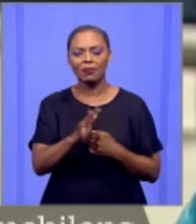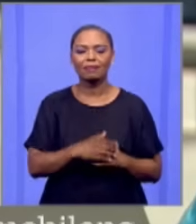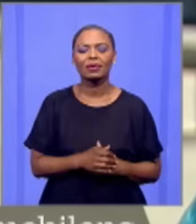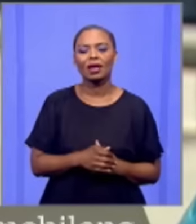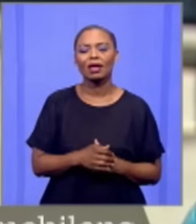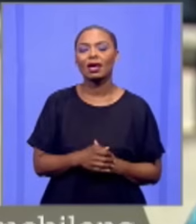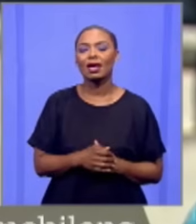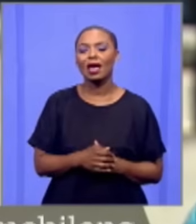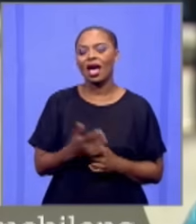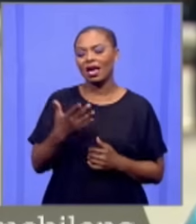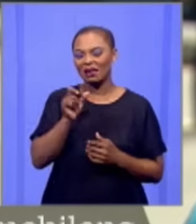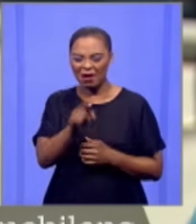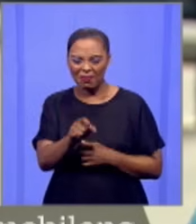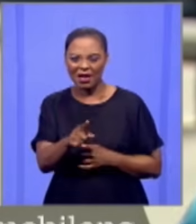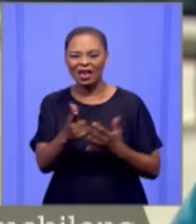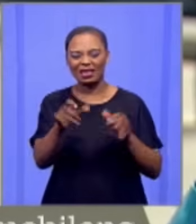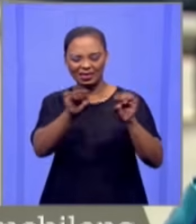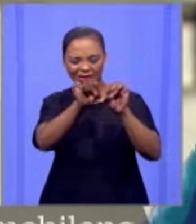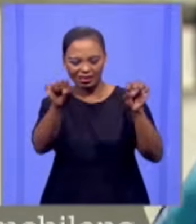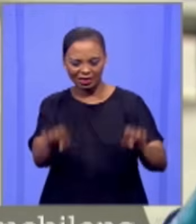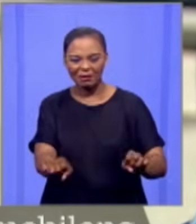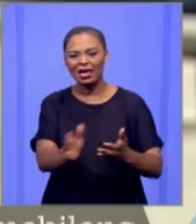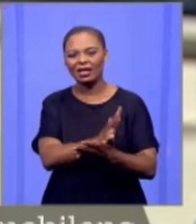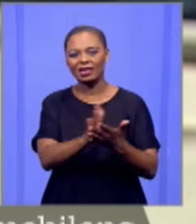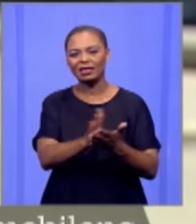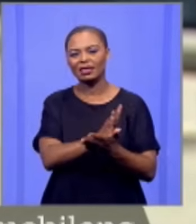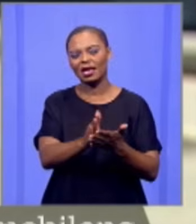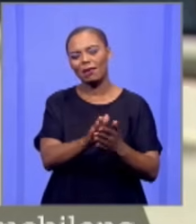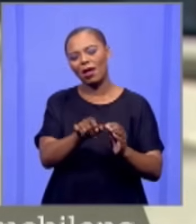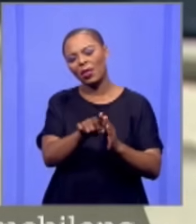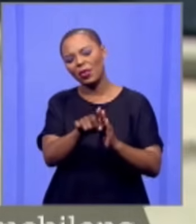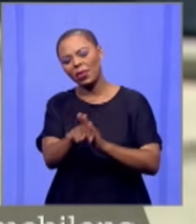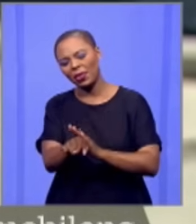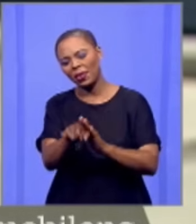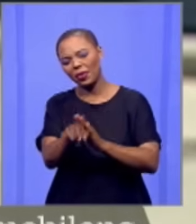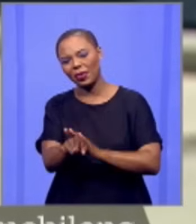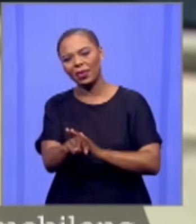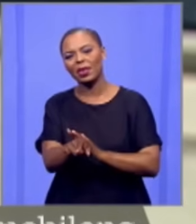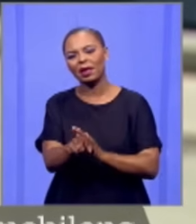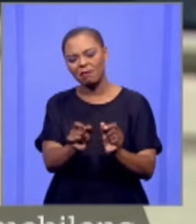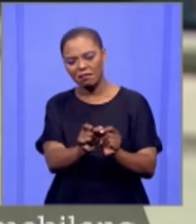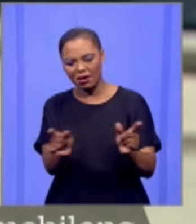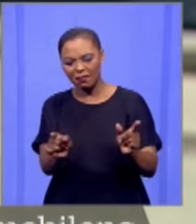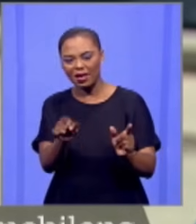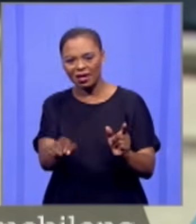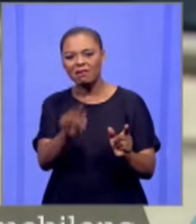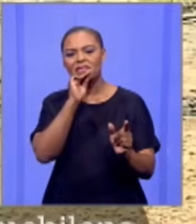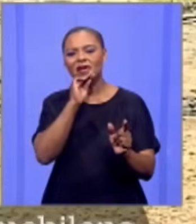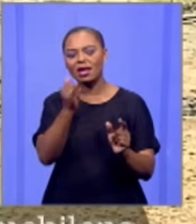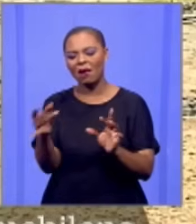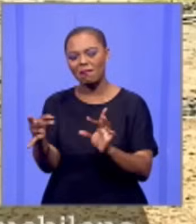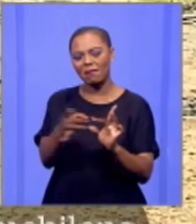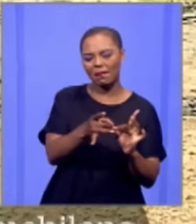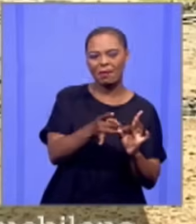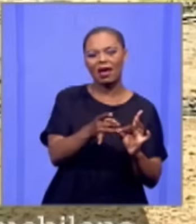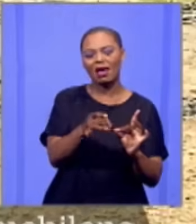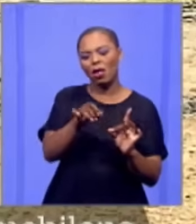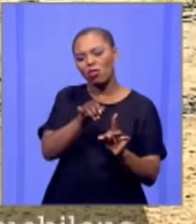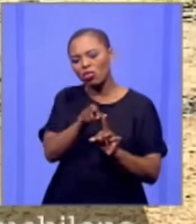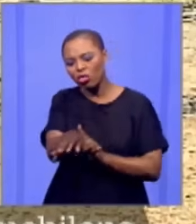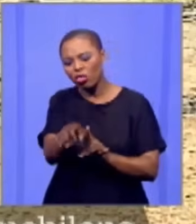the system itself. Mme re butse di fire hydrant just to flush out the mud that could have gone into the network. Baahi